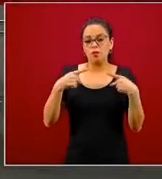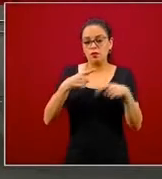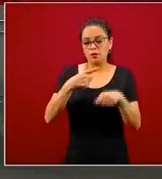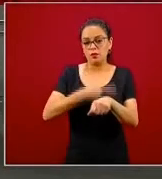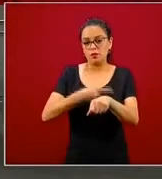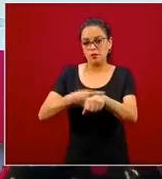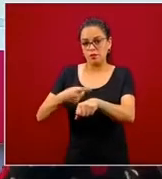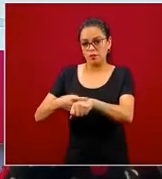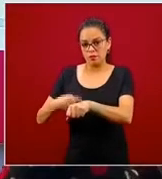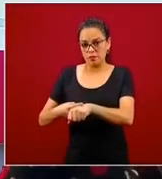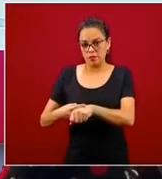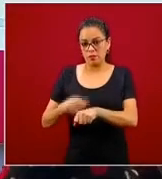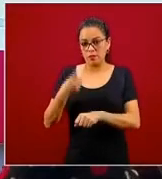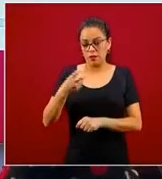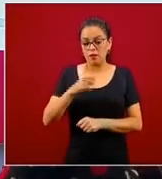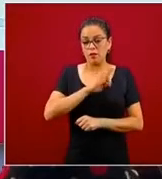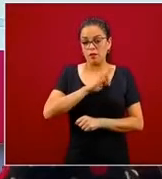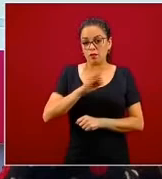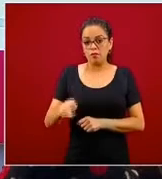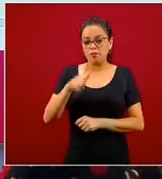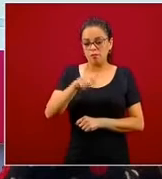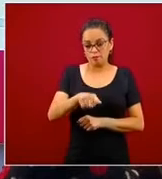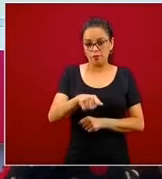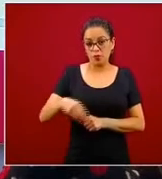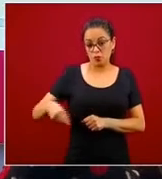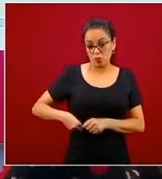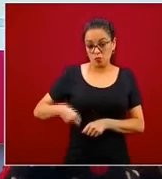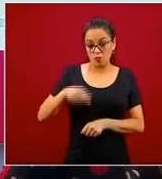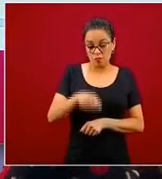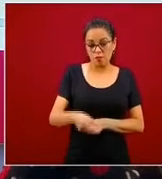coming from patients who have been infected